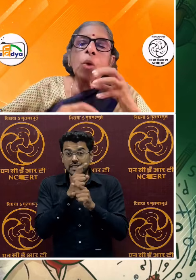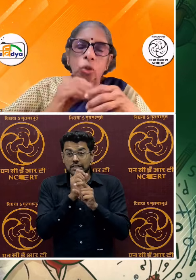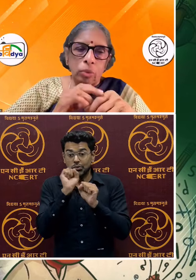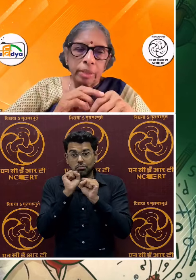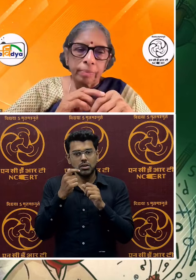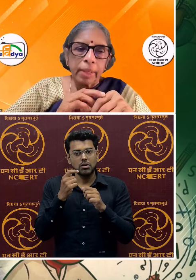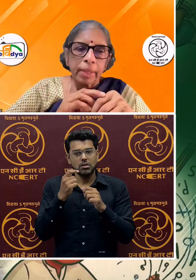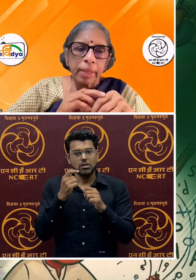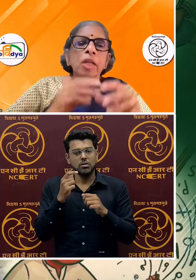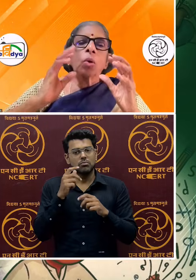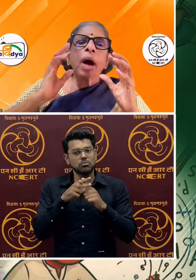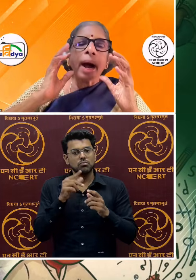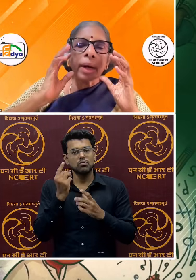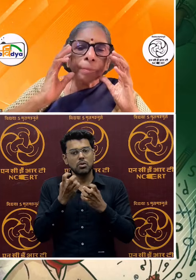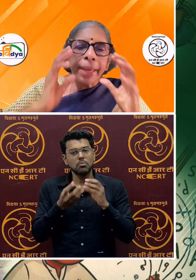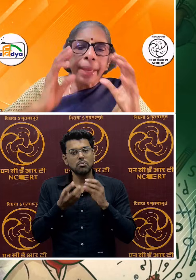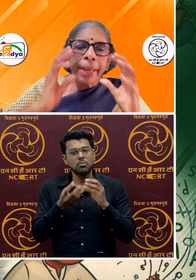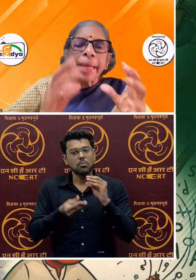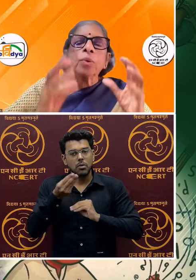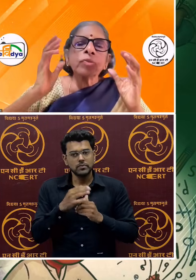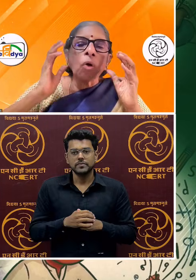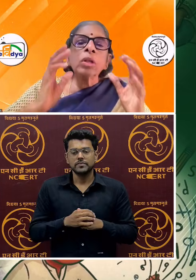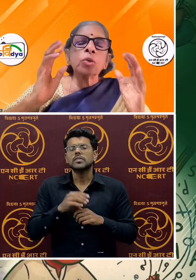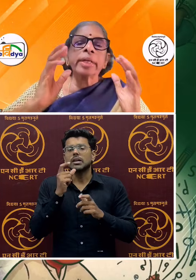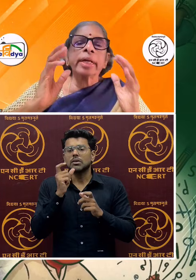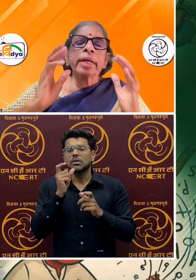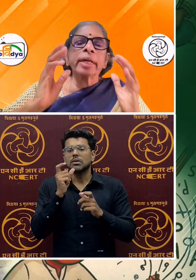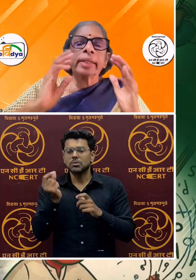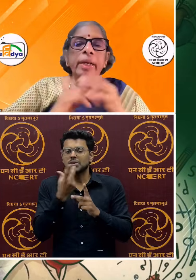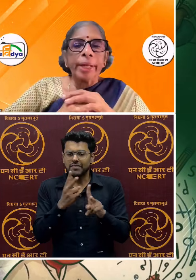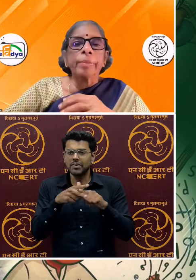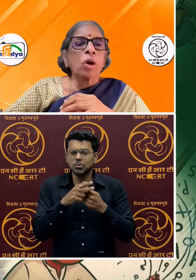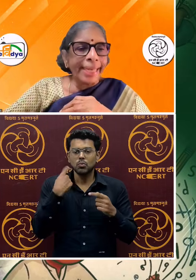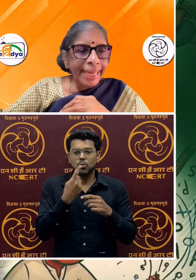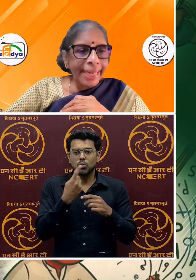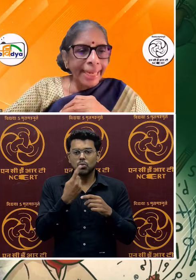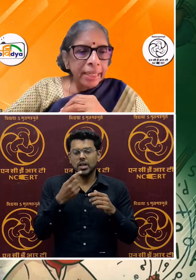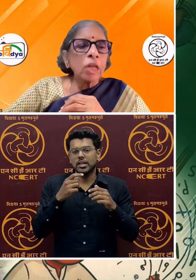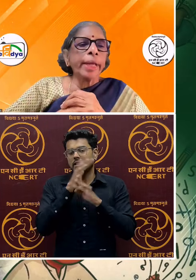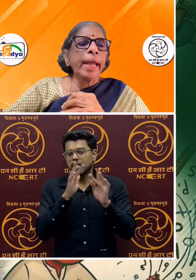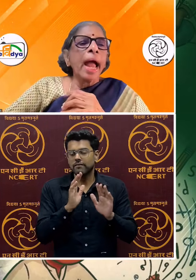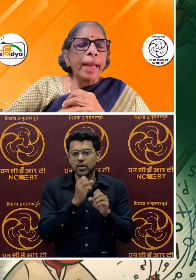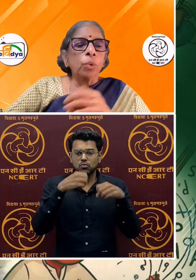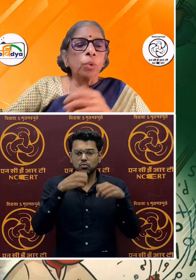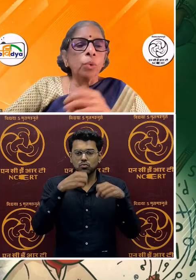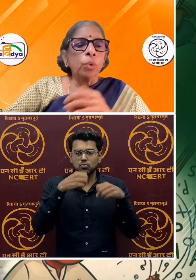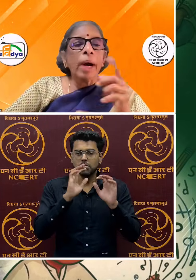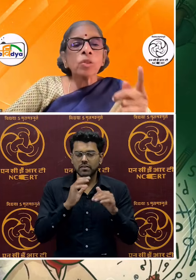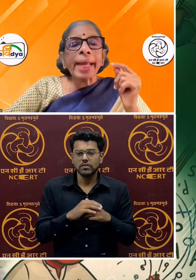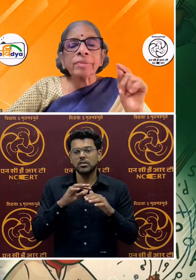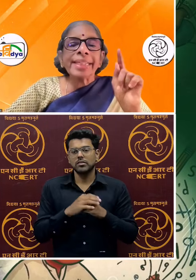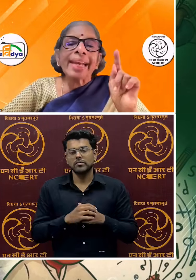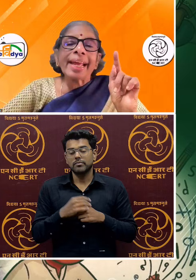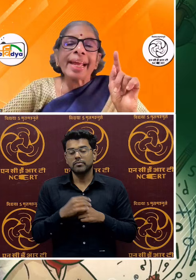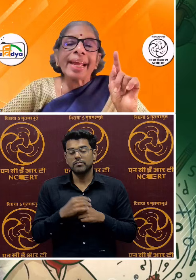needs more tools. So make use of all the tools that are available on the net today and do.